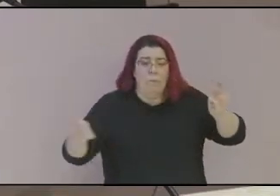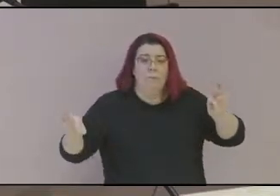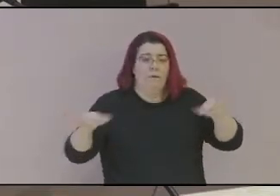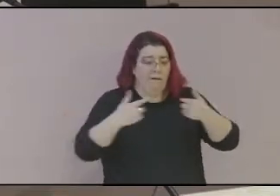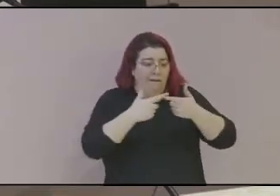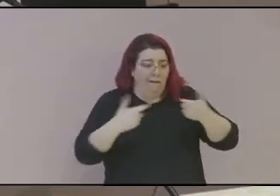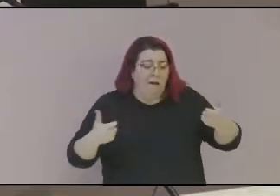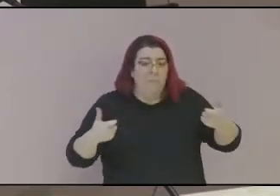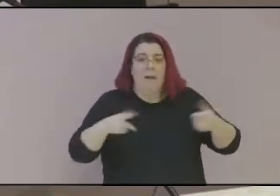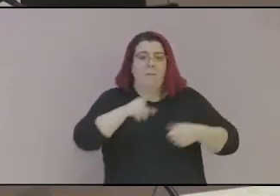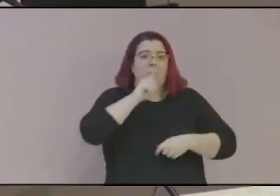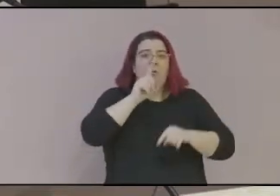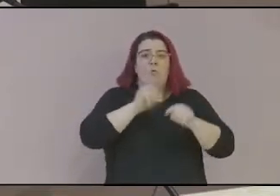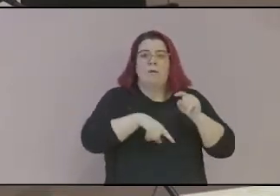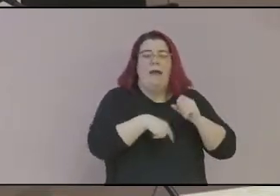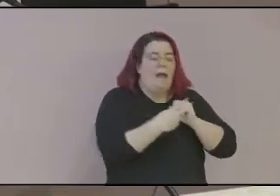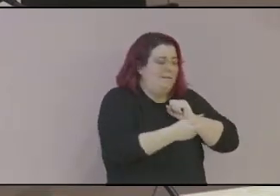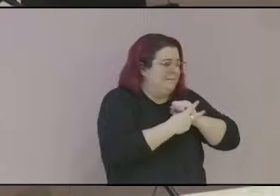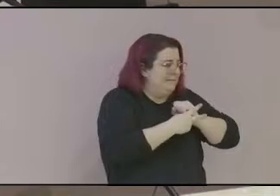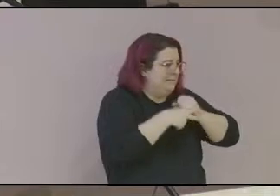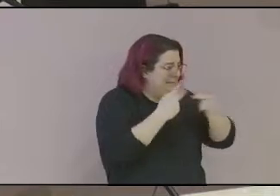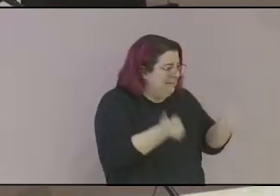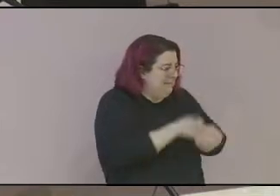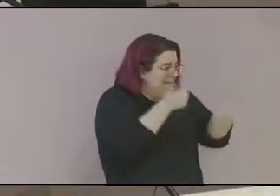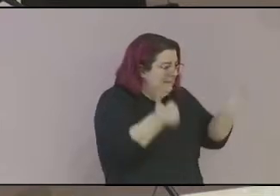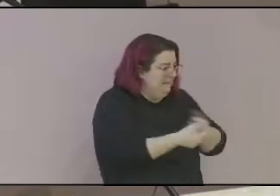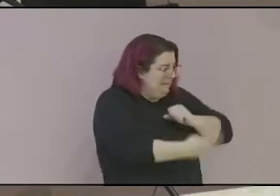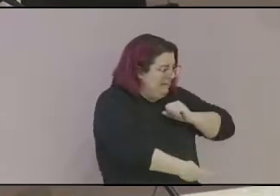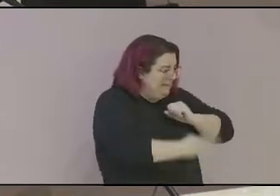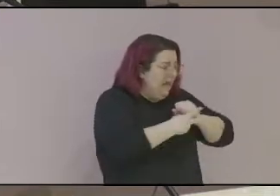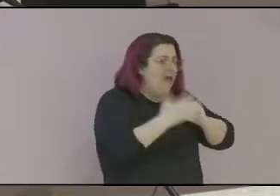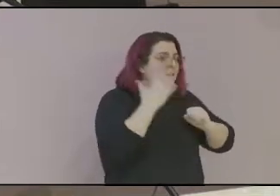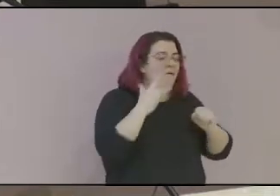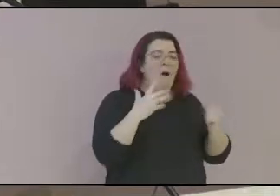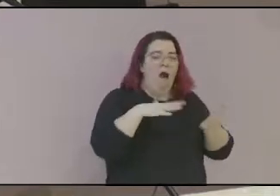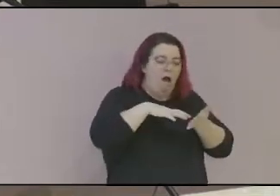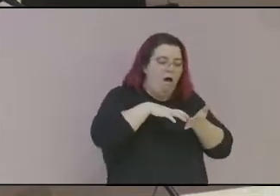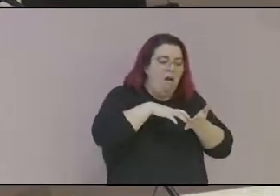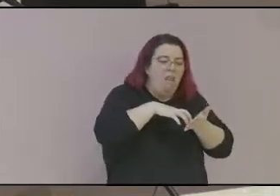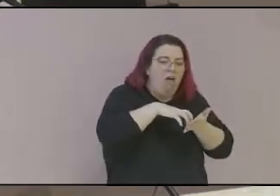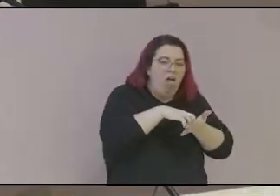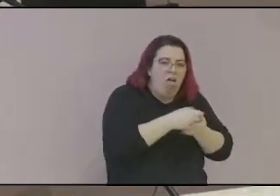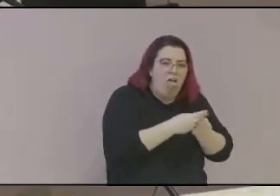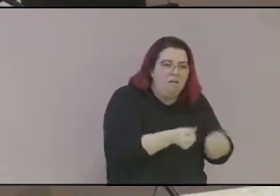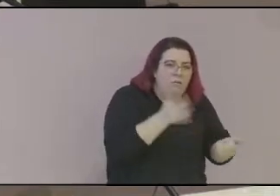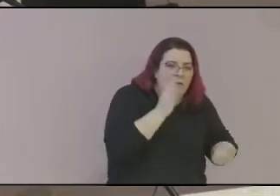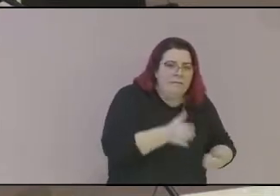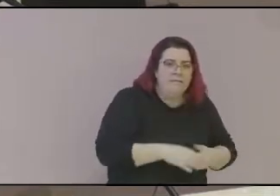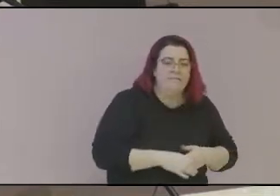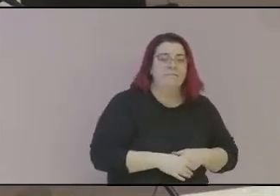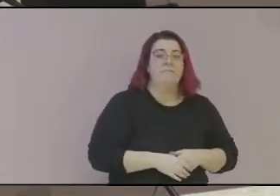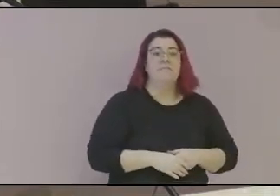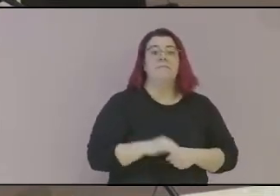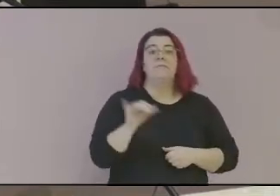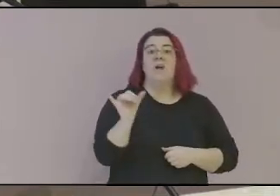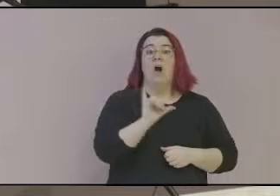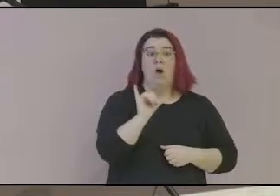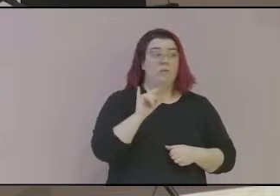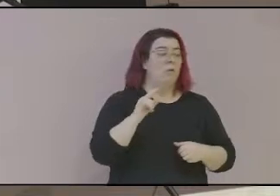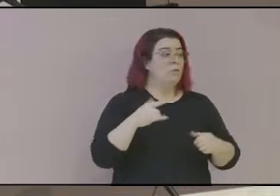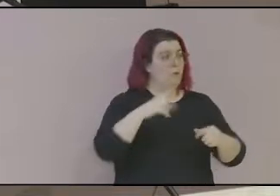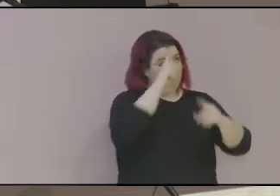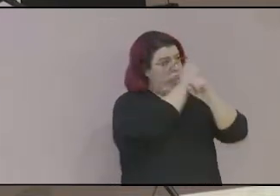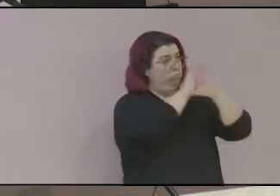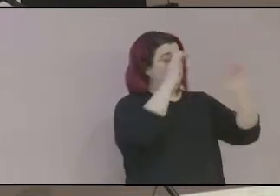because their integrity gets compromised over time. Far and away, there was a consensus that labor, not technology, would be the